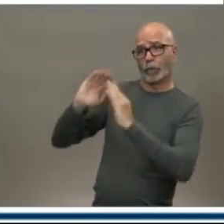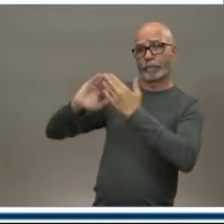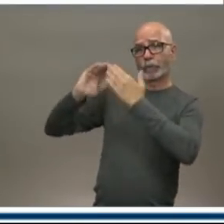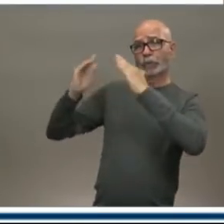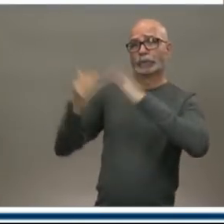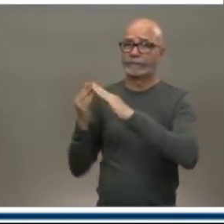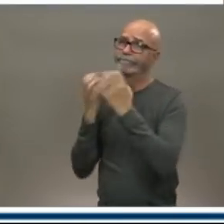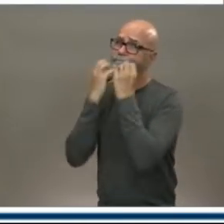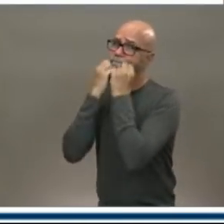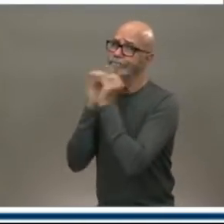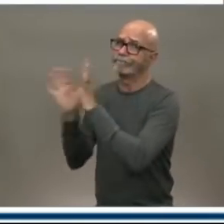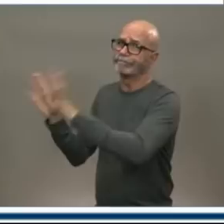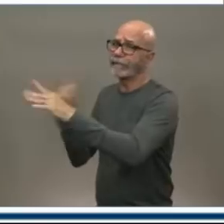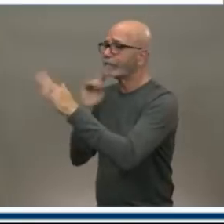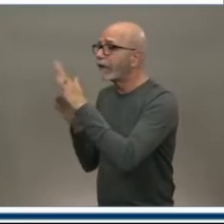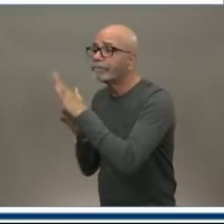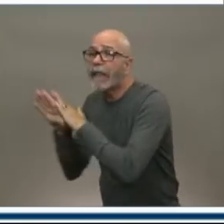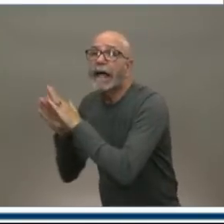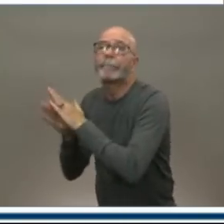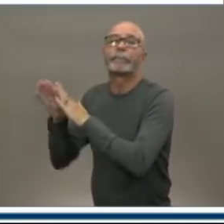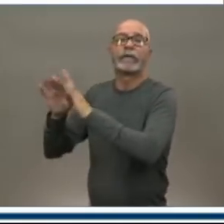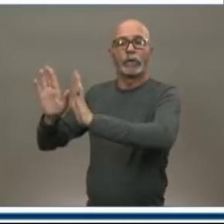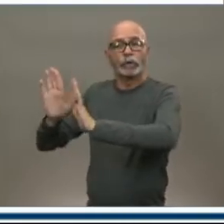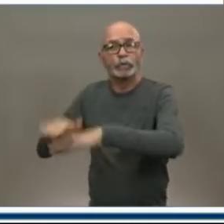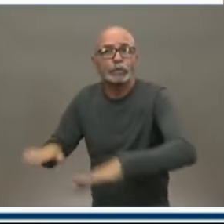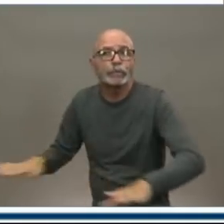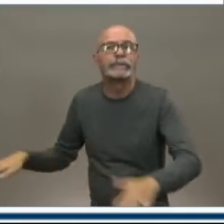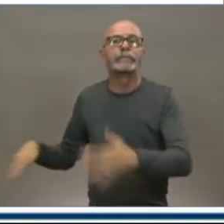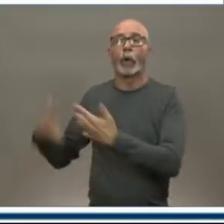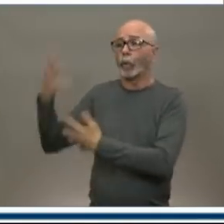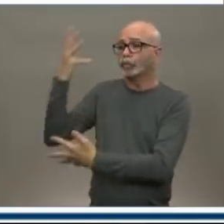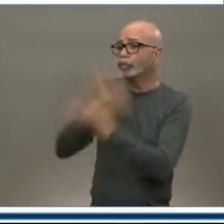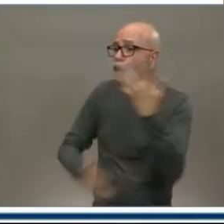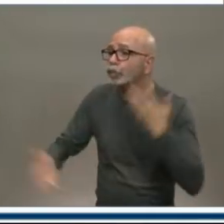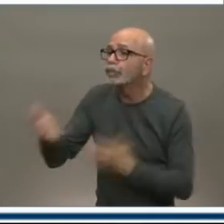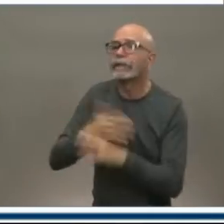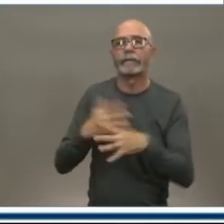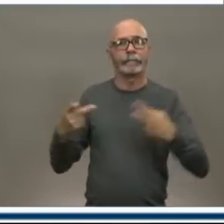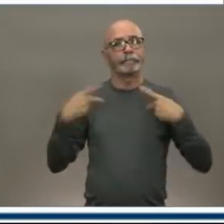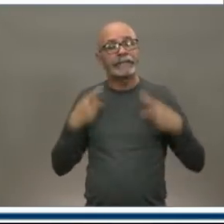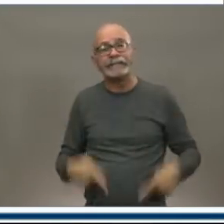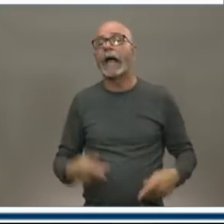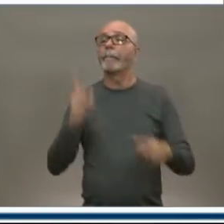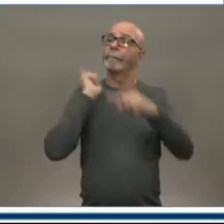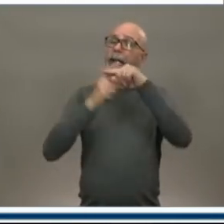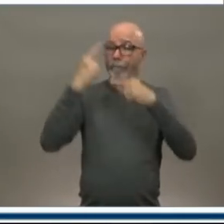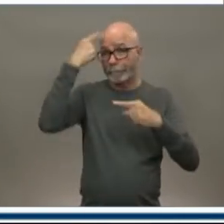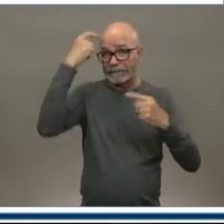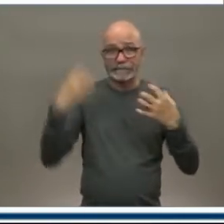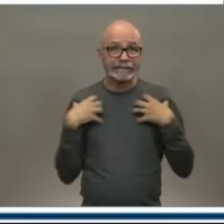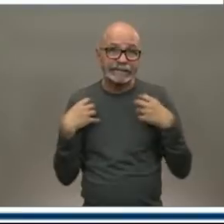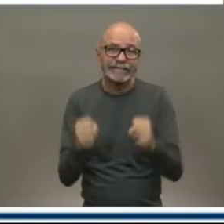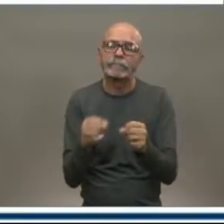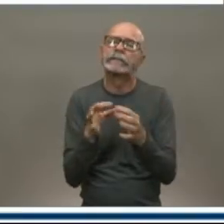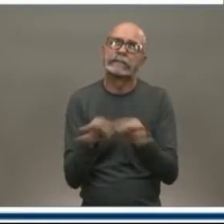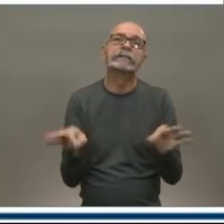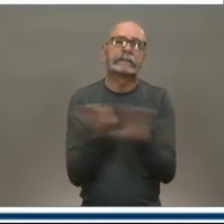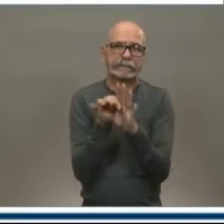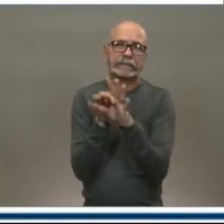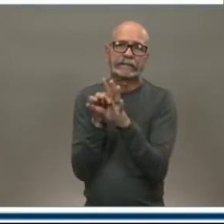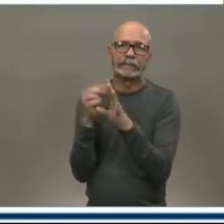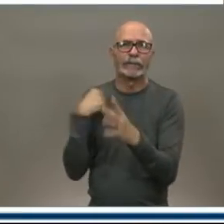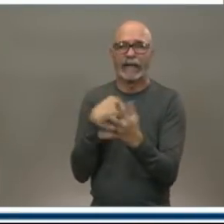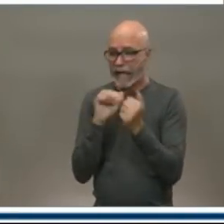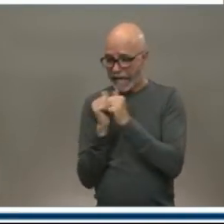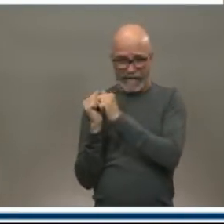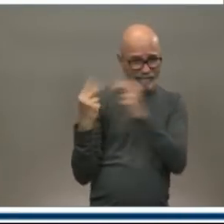the development of kids, important for people's social, physical, and mental health. So we need to find a way to keep those going, as if